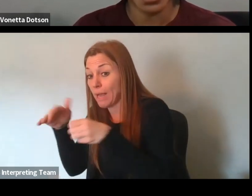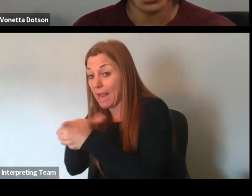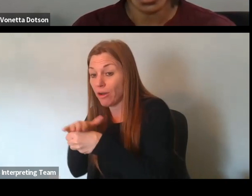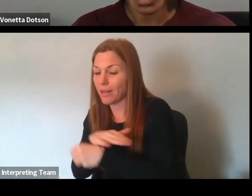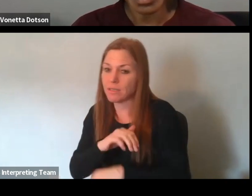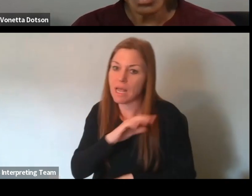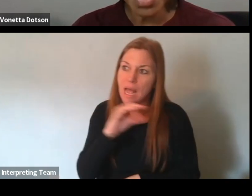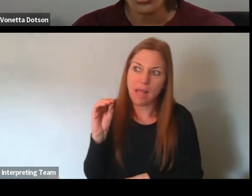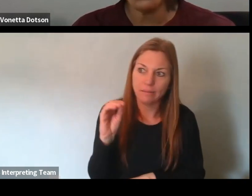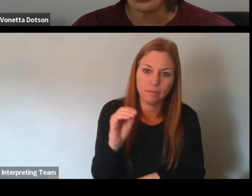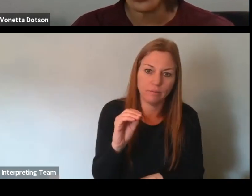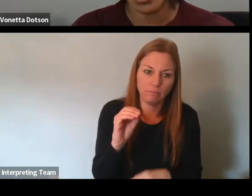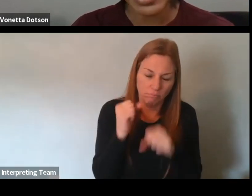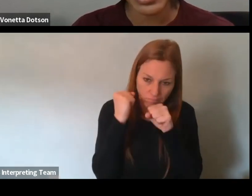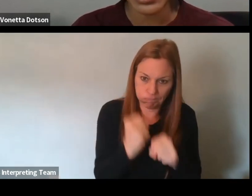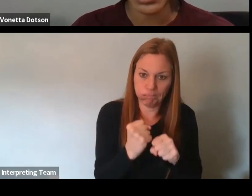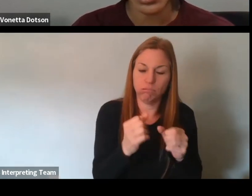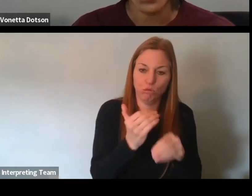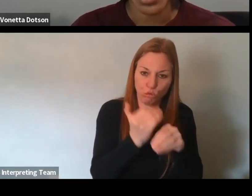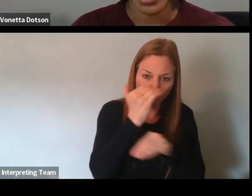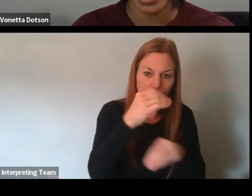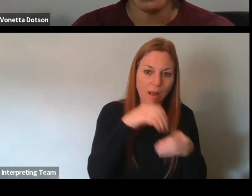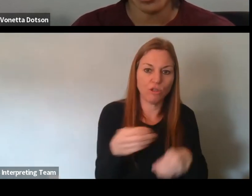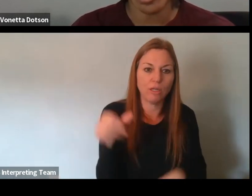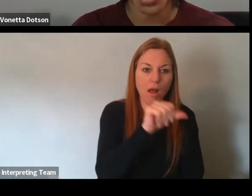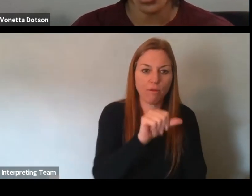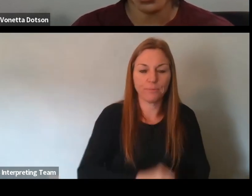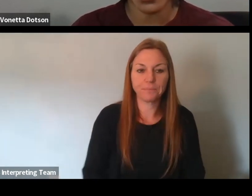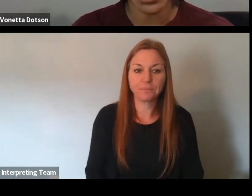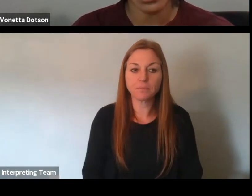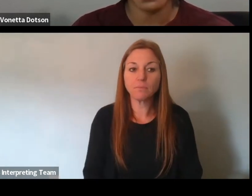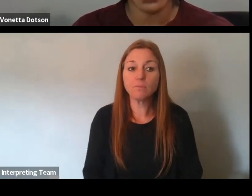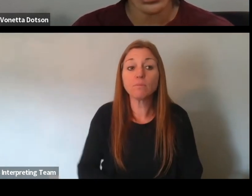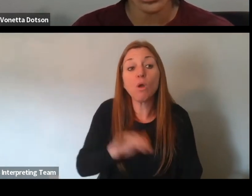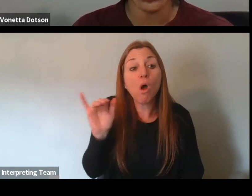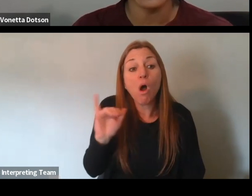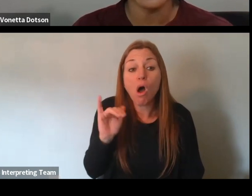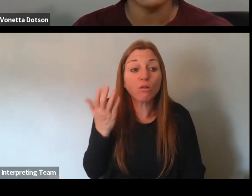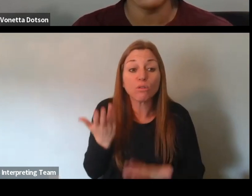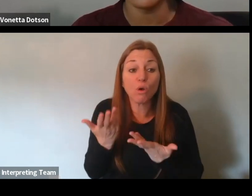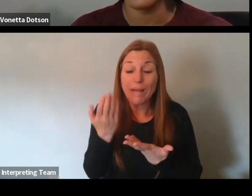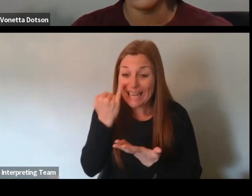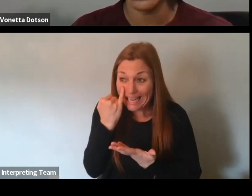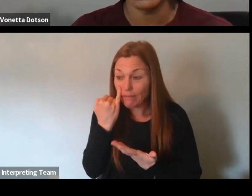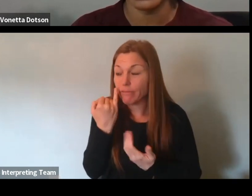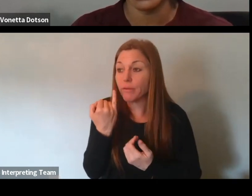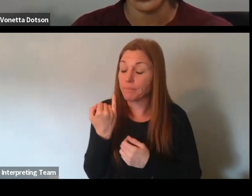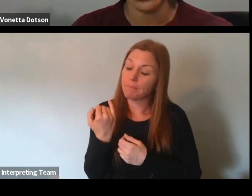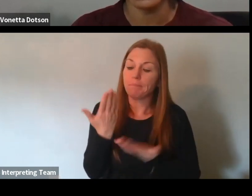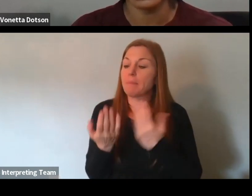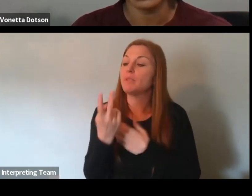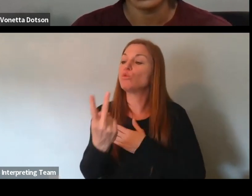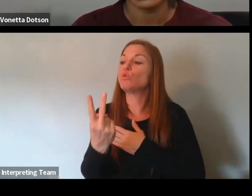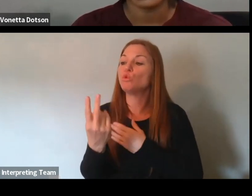region operates at the same time, they're functionally connected, and those patterns of